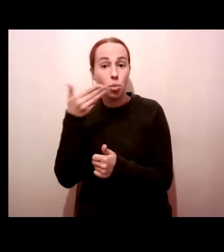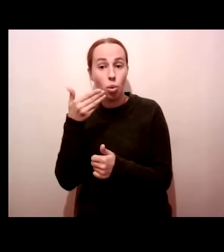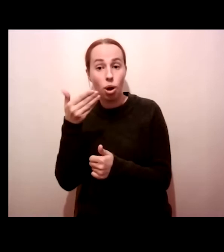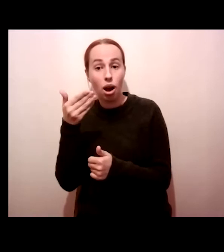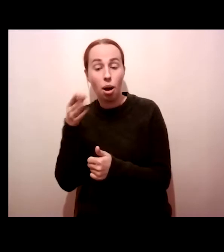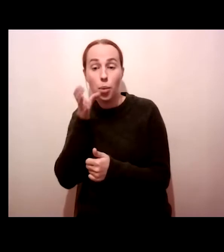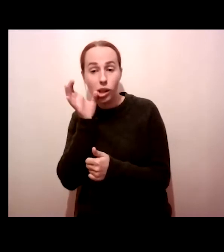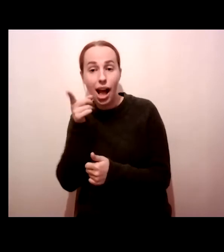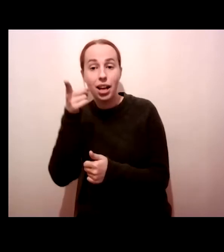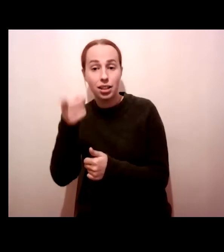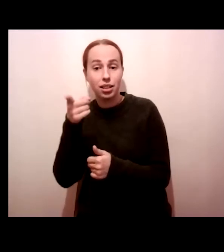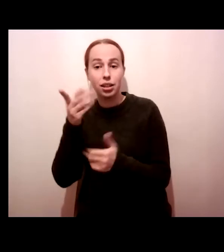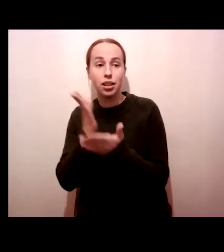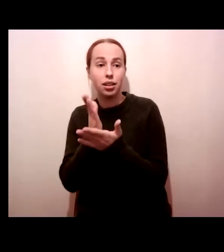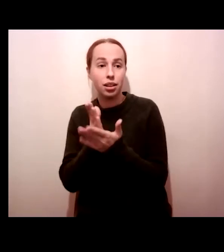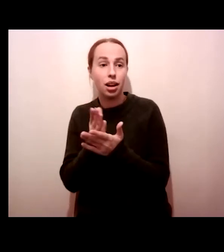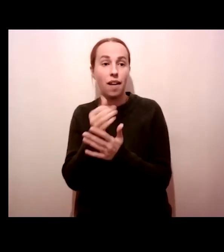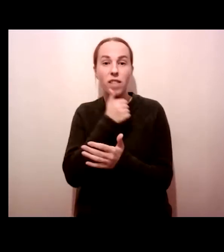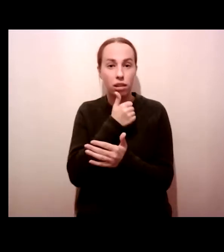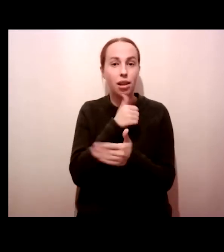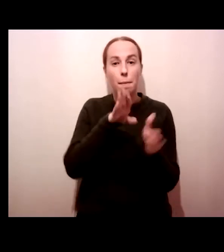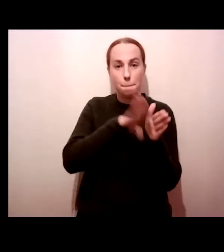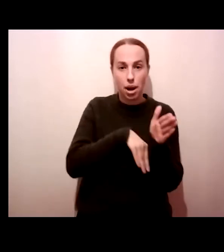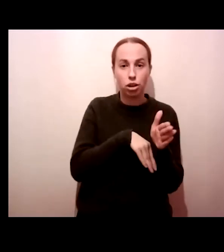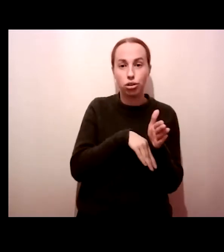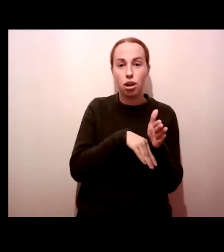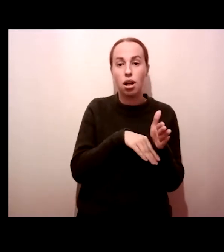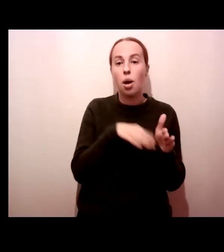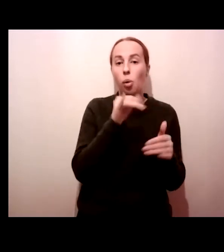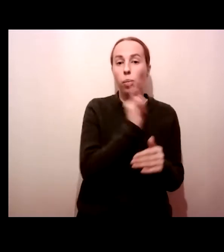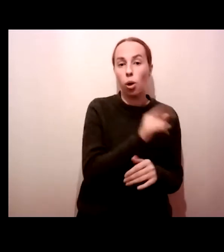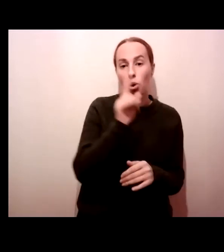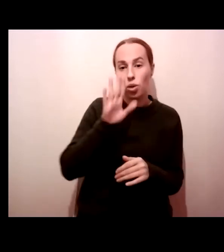netgi prasčiau pasirodo už Lietuvą. Tai būtent tas